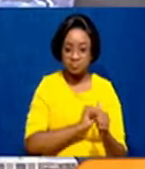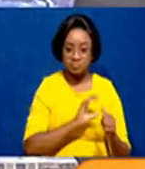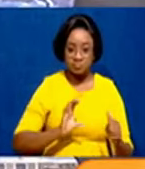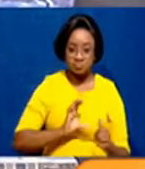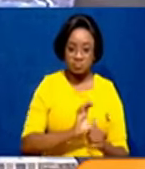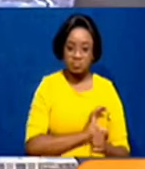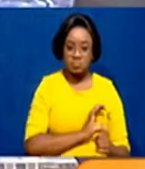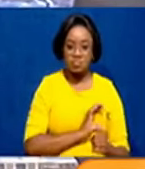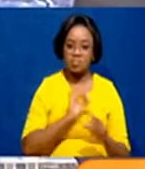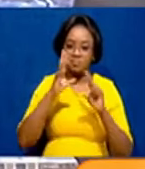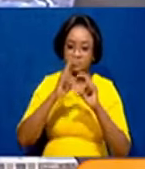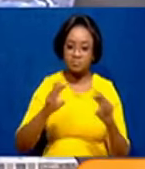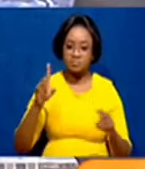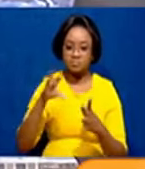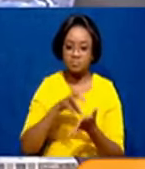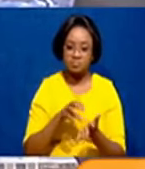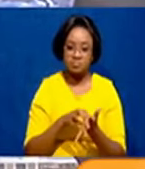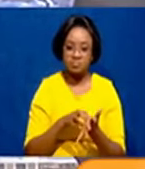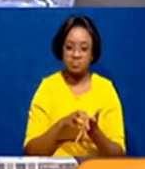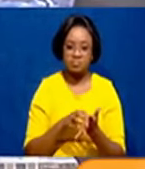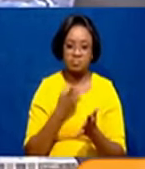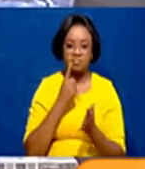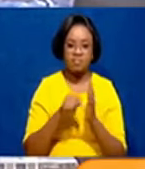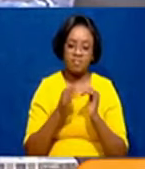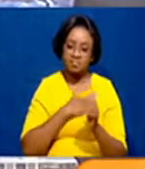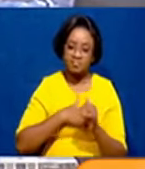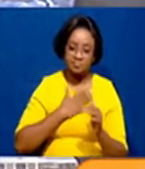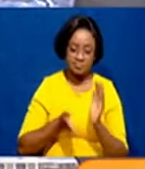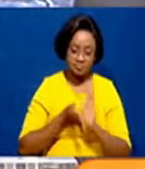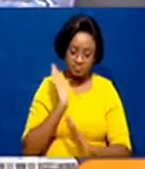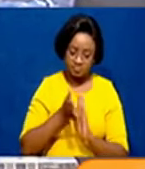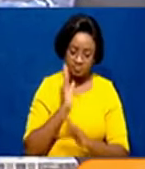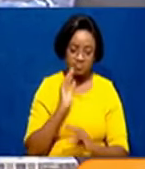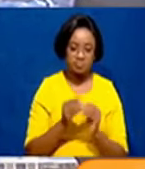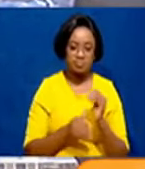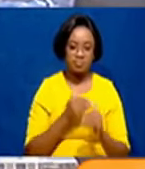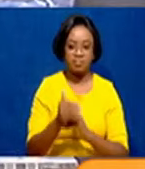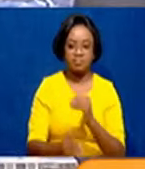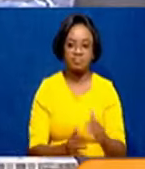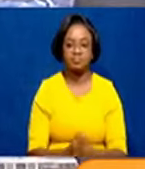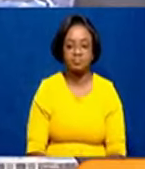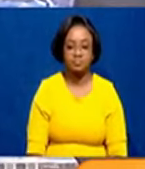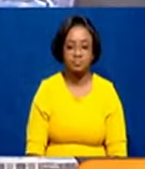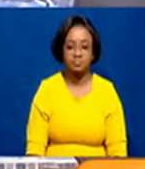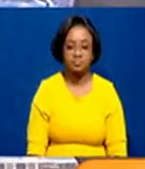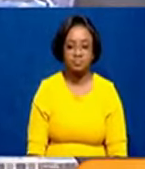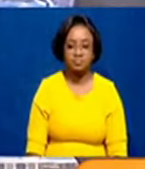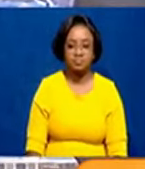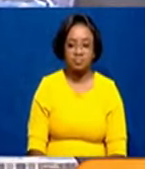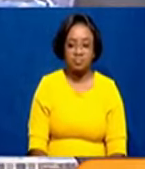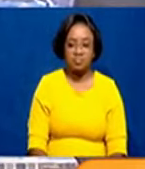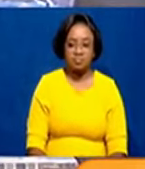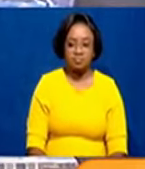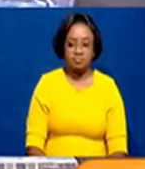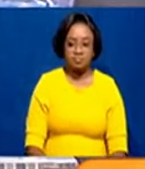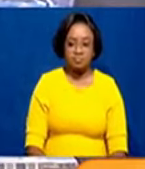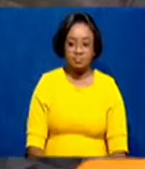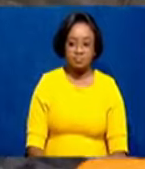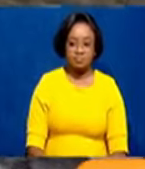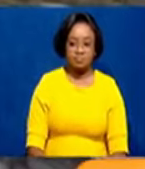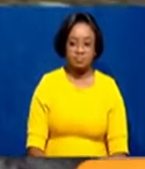committee investigating the incident, urging him to expedite the process. Ben Kirui has more details.